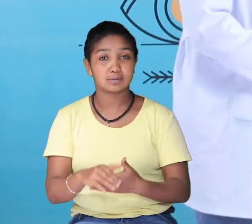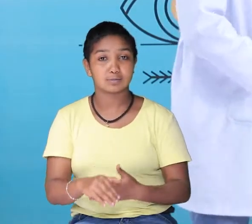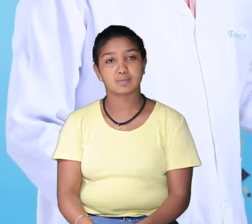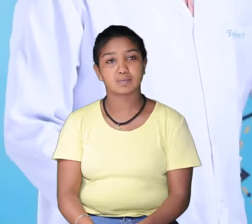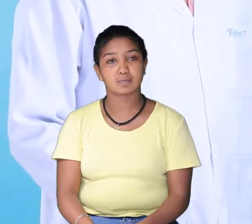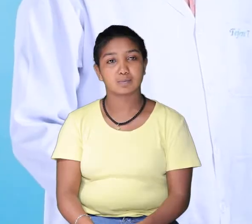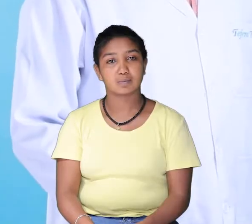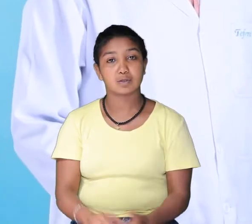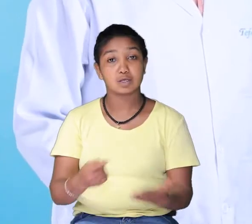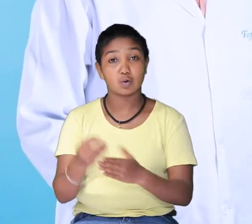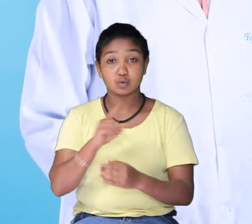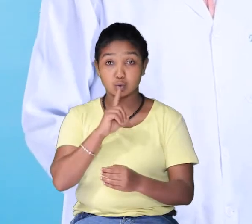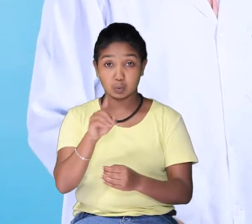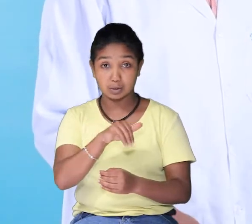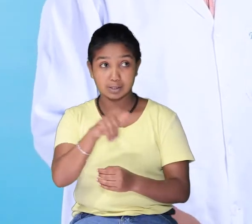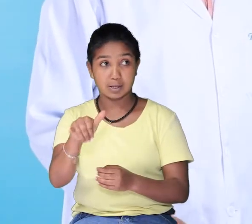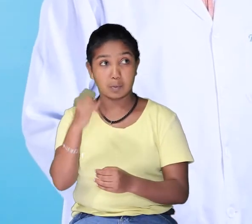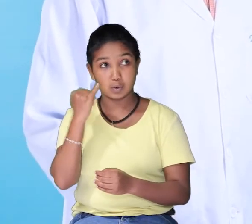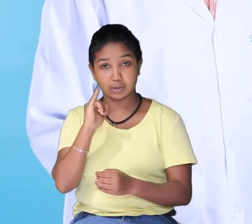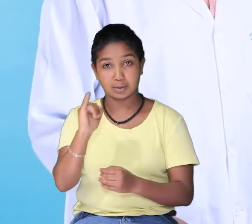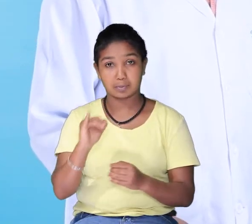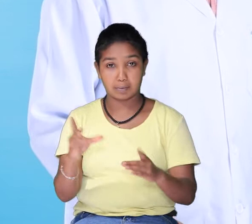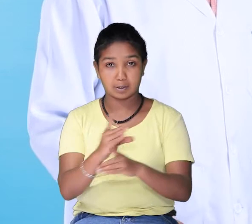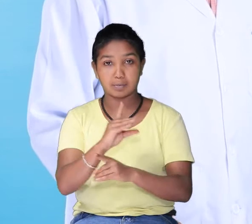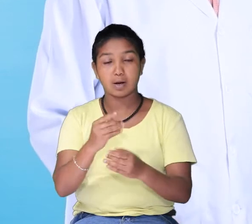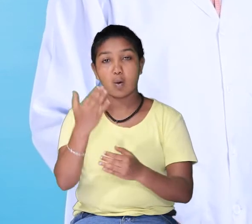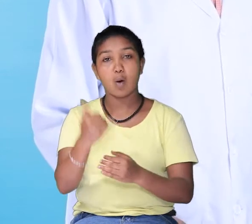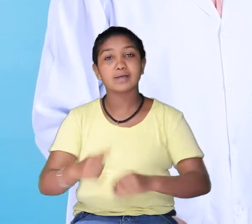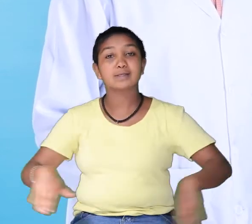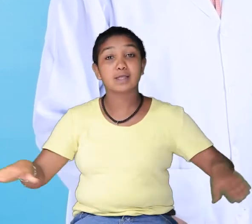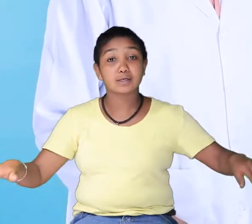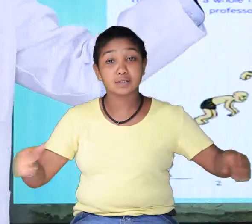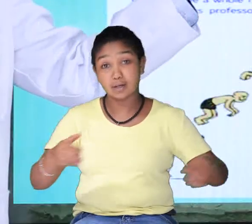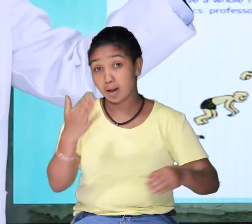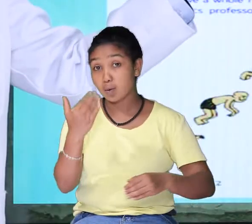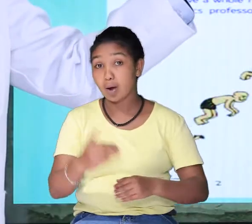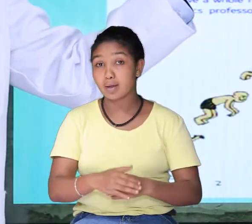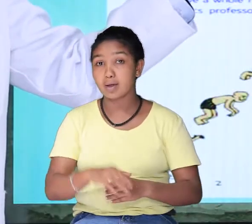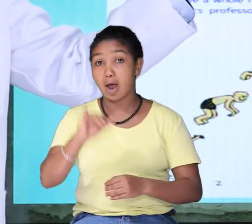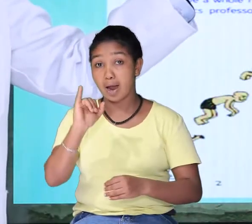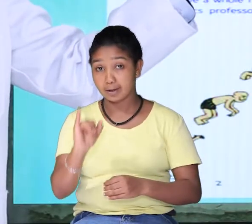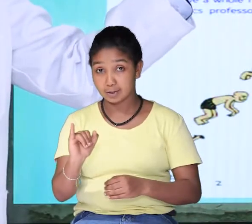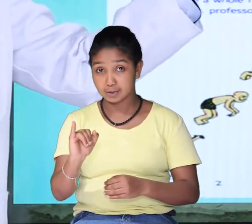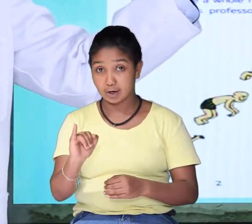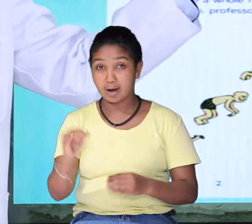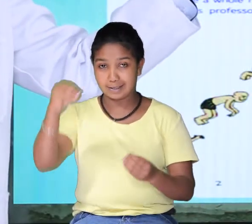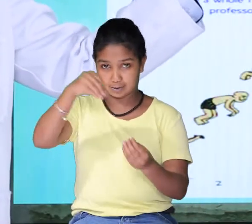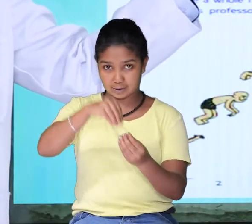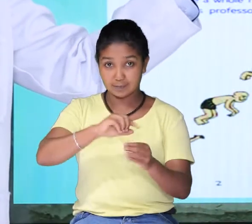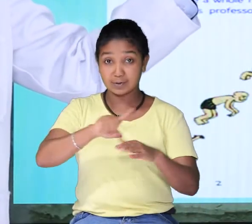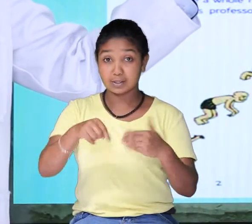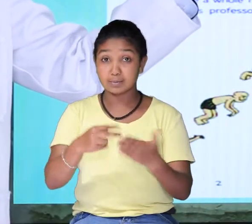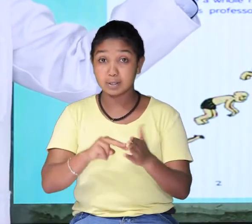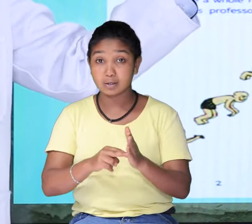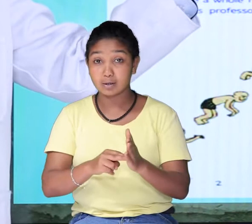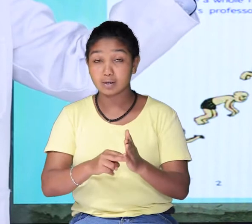mind. This is also true. The same concept appears here. While he stretches his hands, the moment of inertia increase. So that's